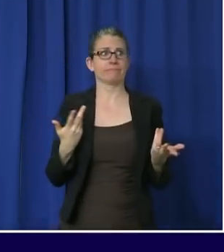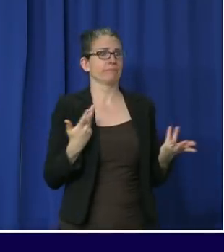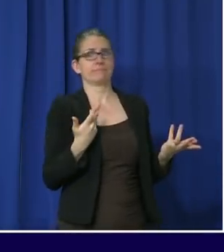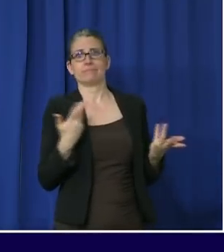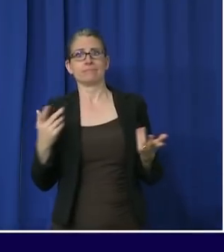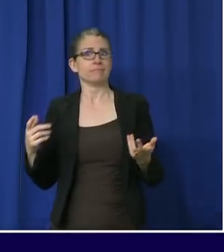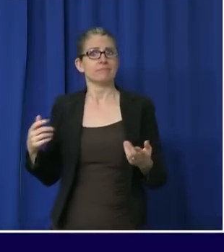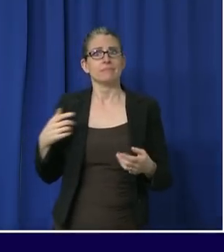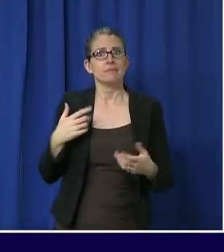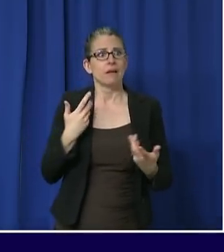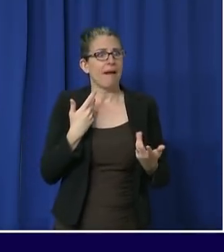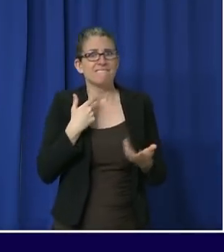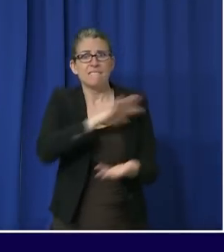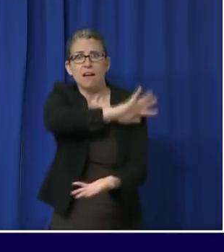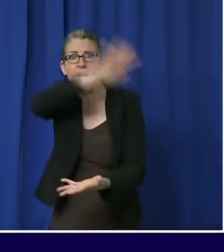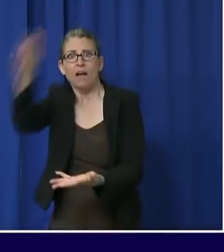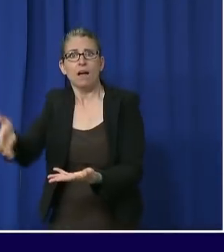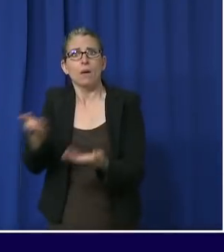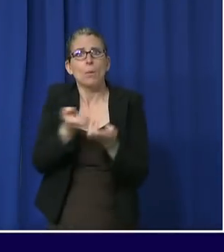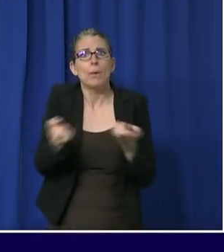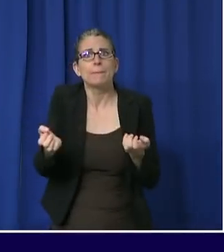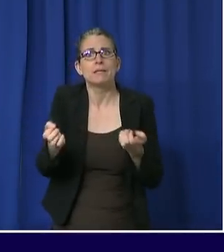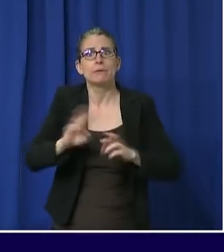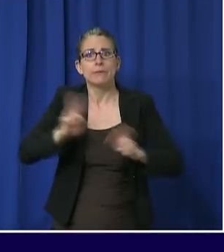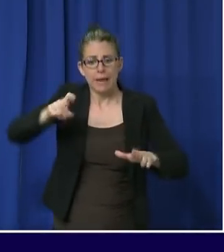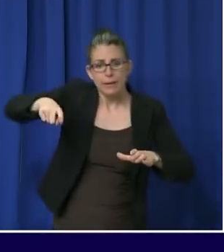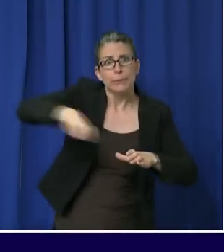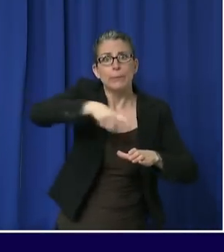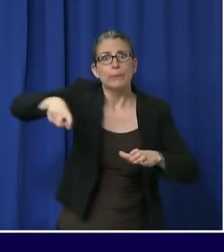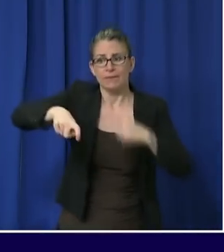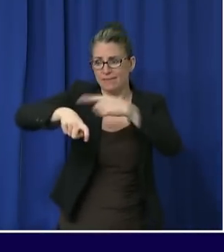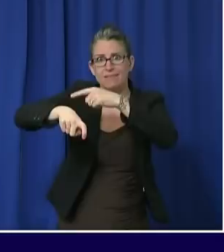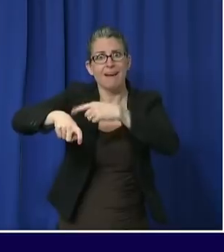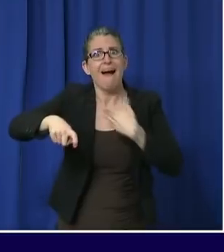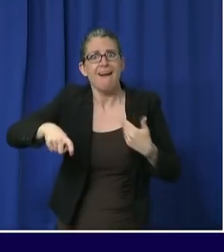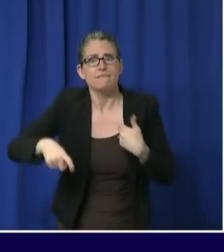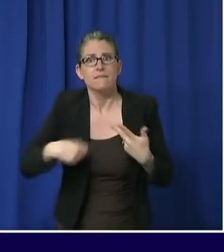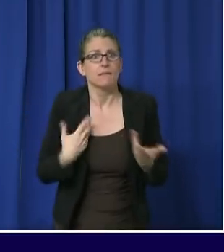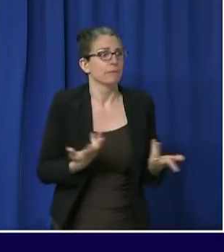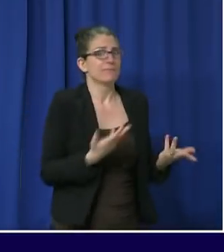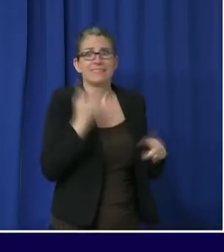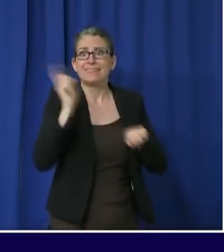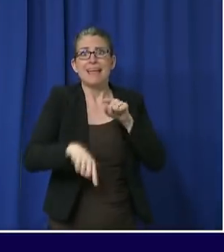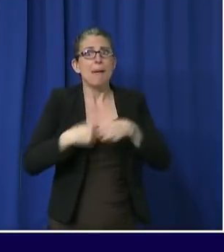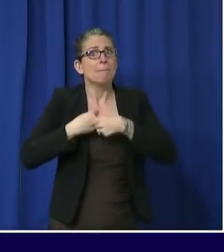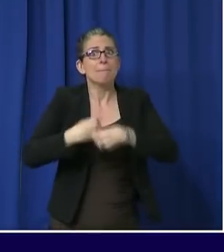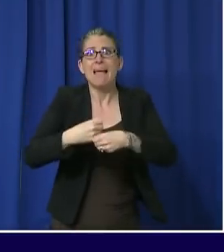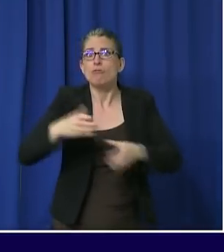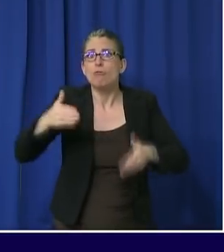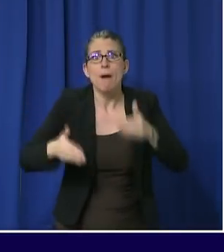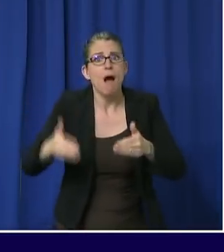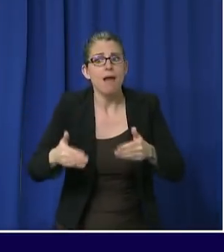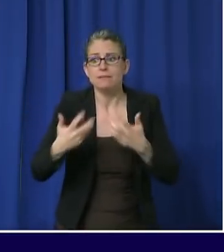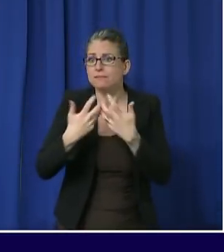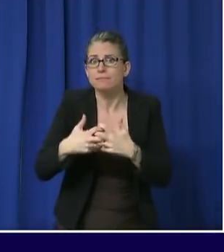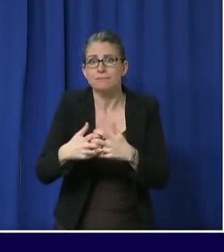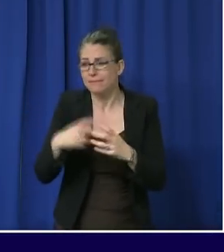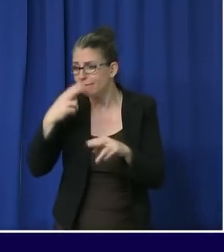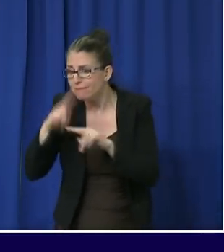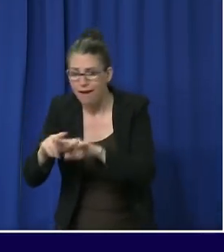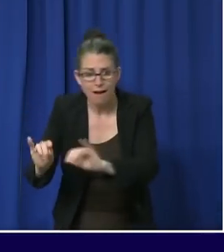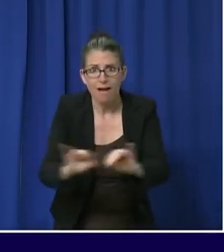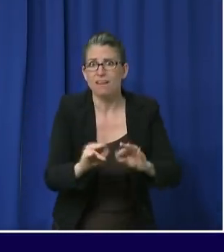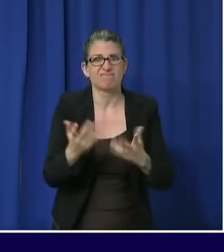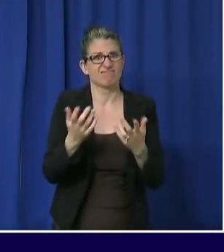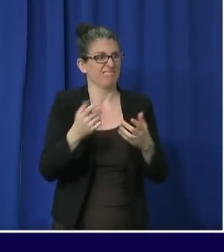robotics competitions, they decided to try to take their time and their knowledge of robotics and 3D printing and do